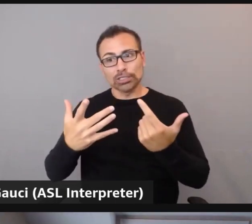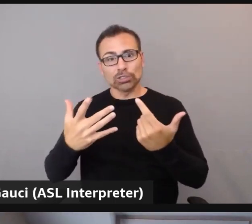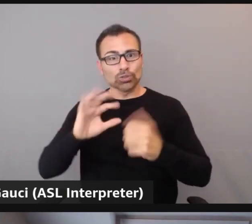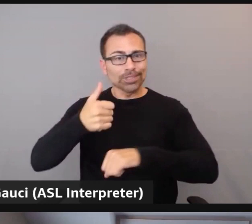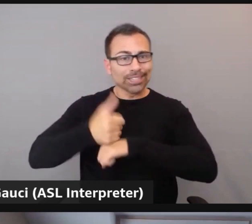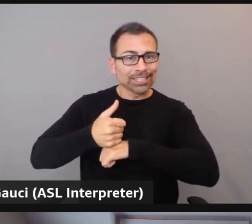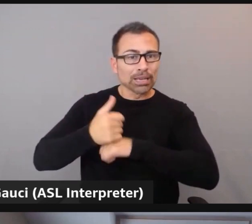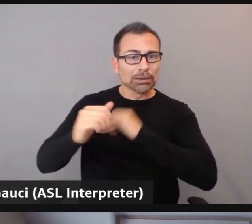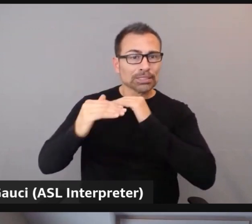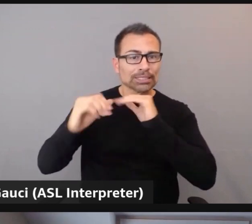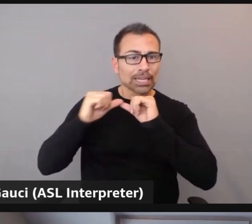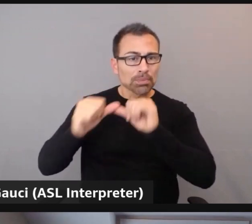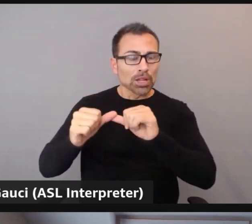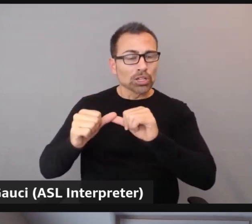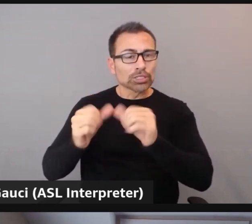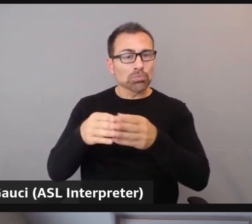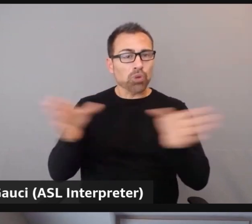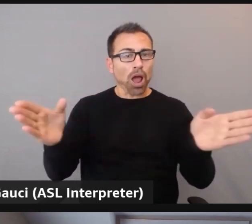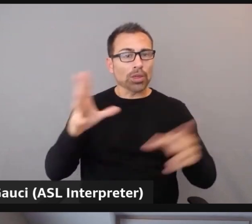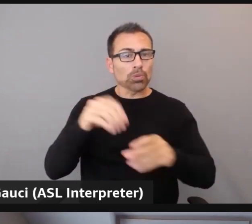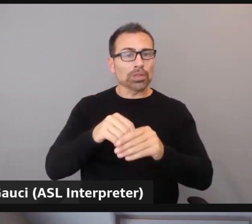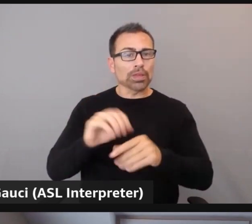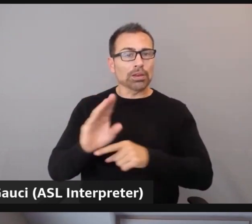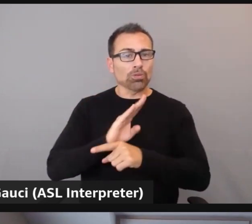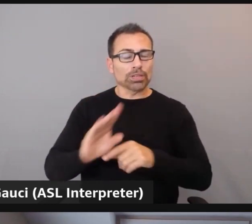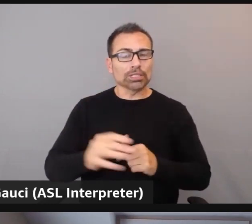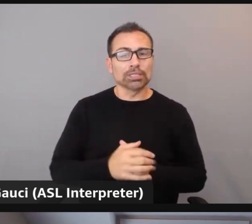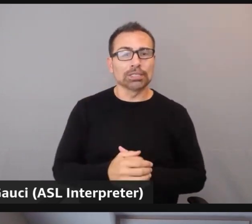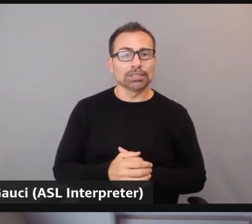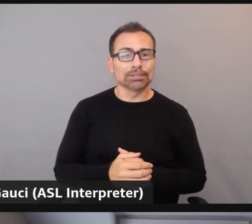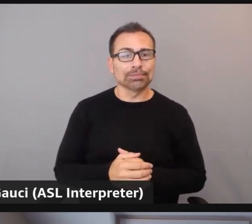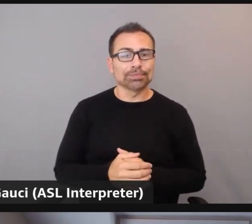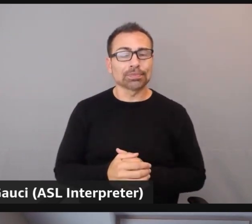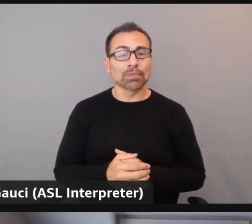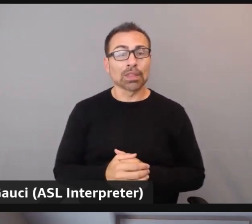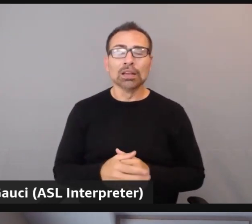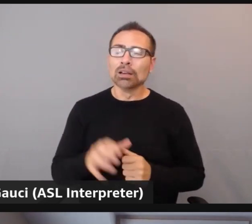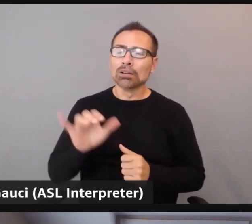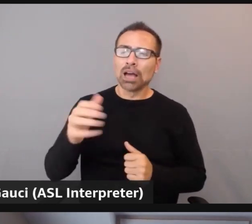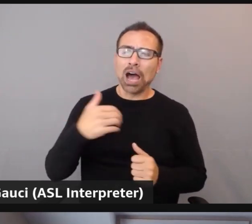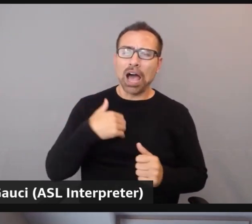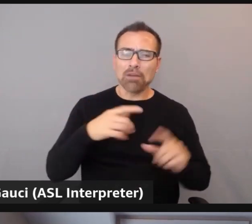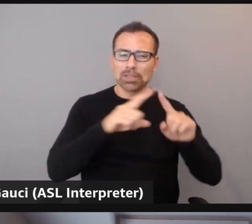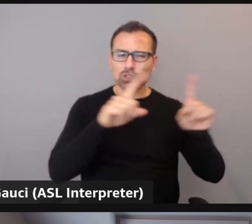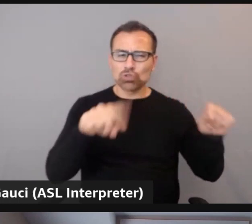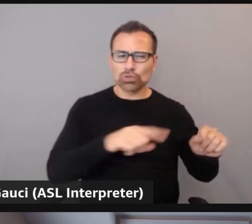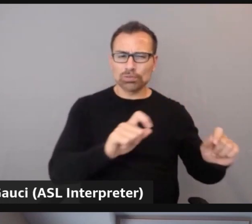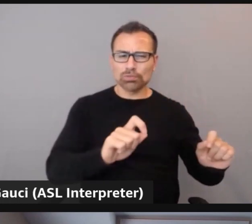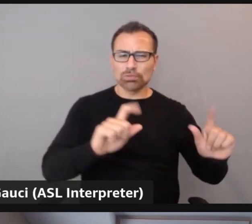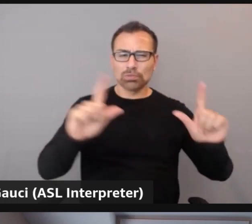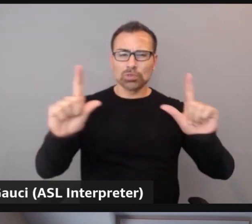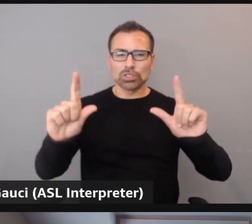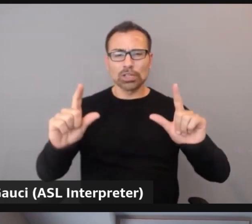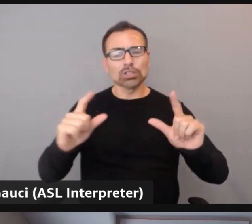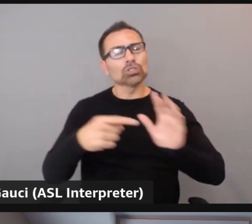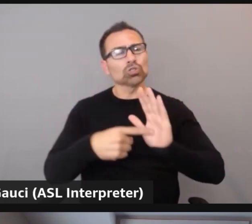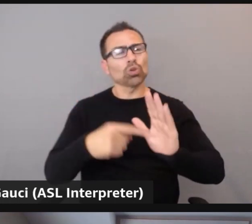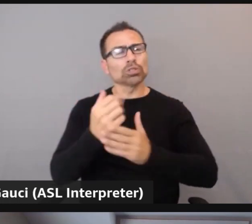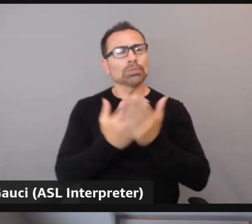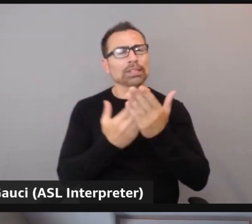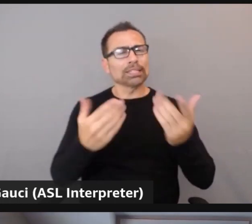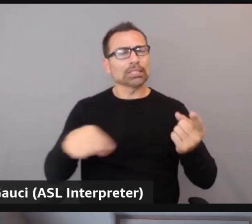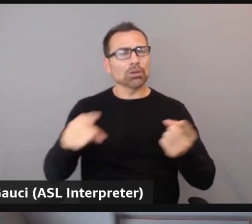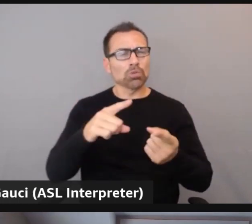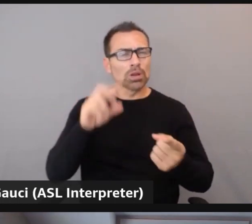within organizations. And so with that, and I've got my screen up here just to kind of show some of the things that we look at. So when